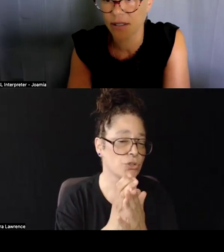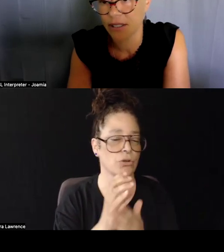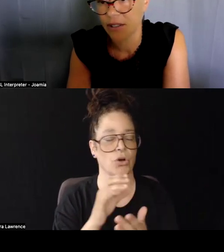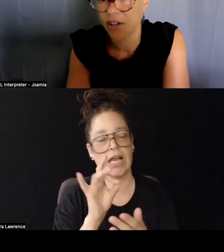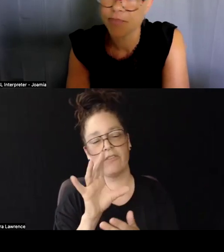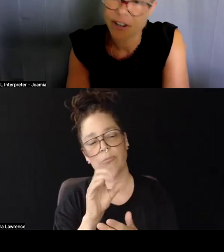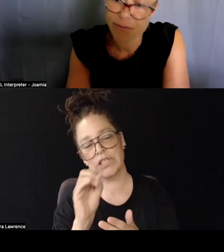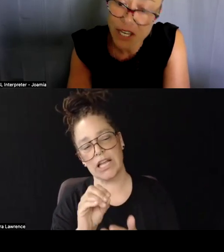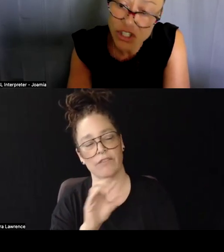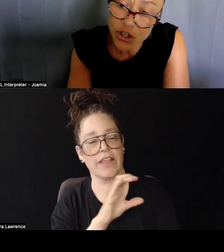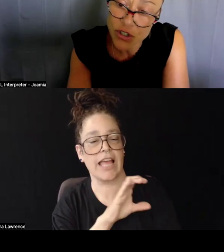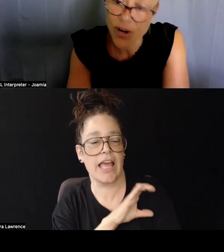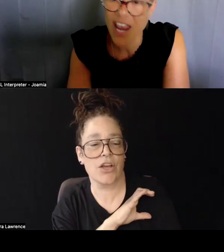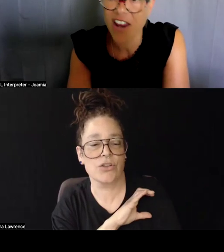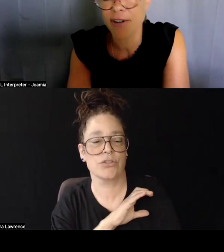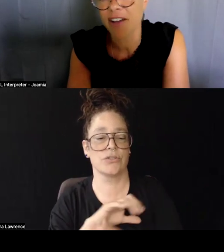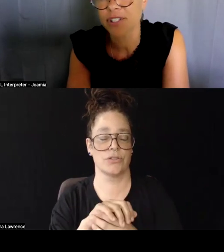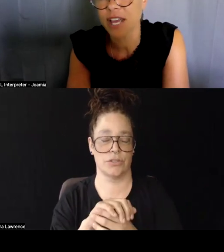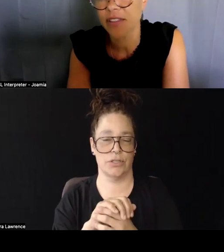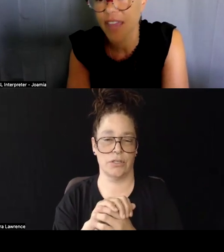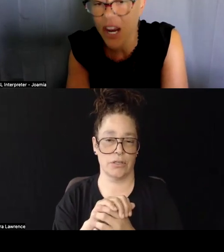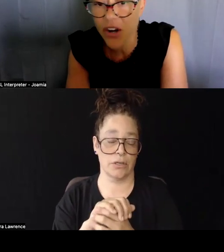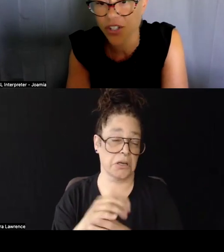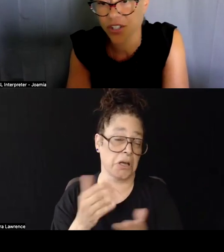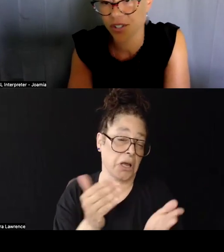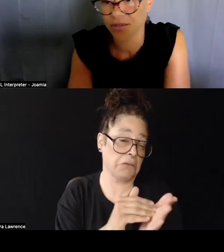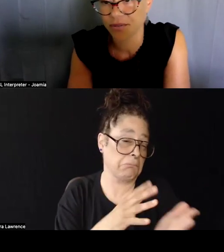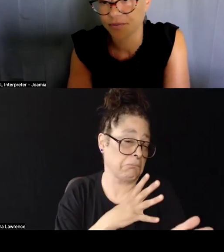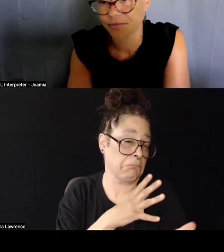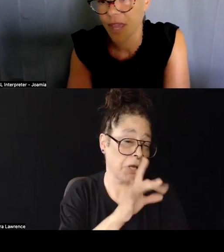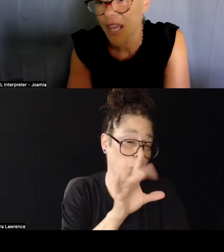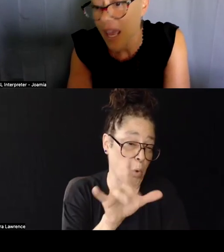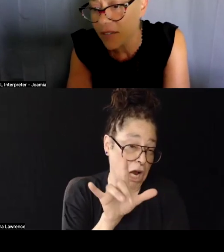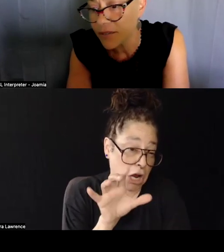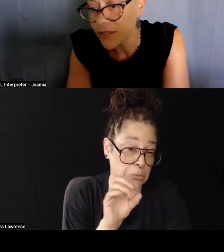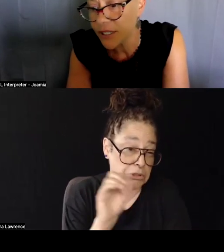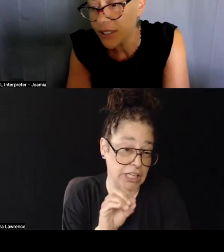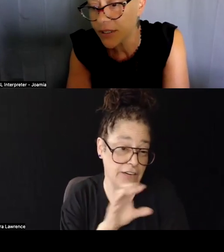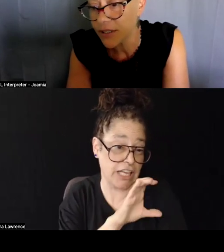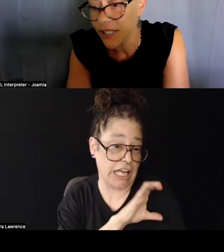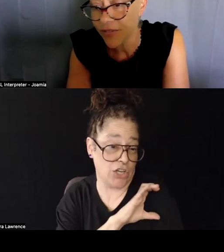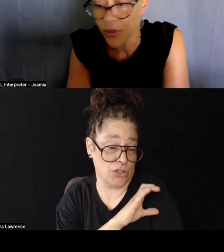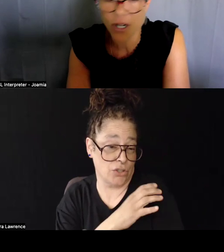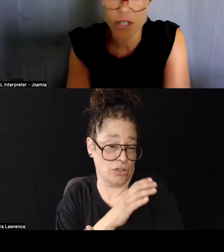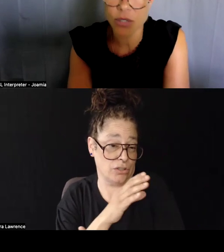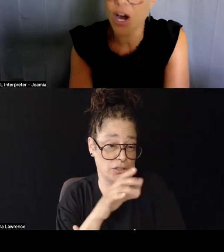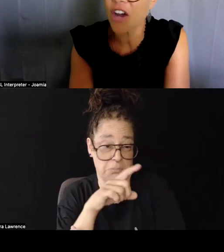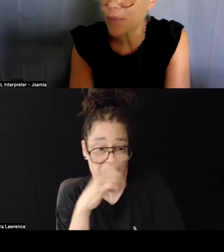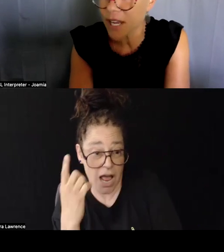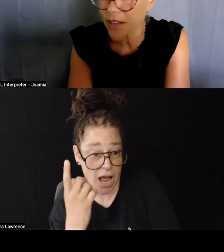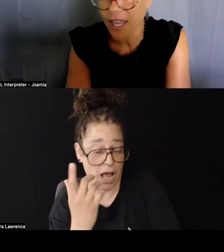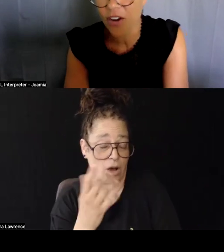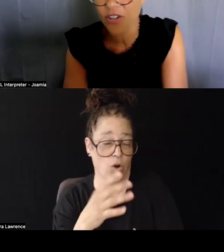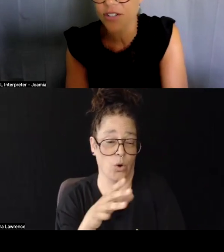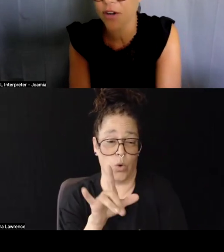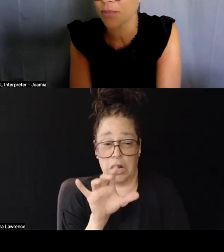85% of pictures or 85% of the characters. And again, if you want to do